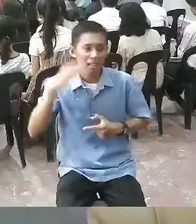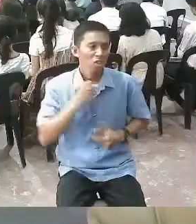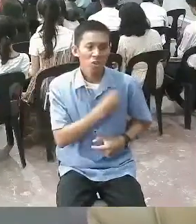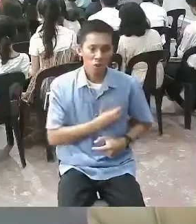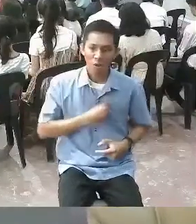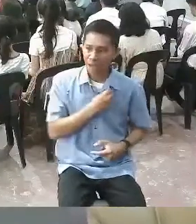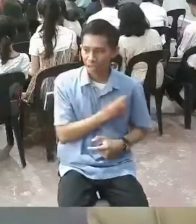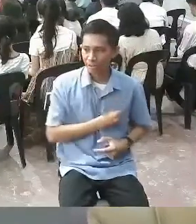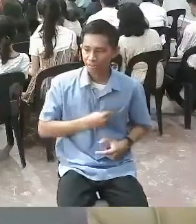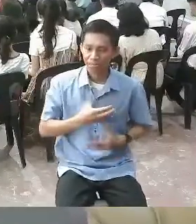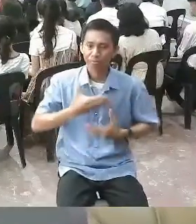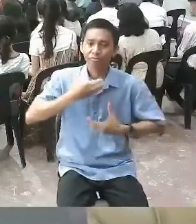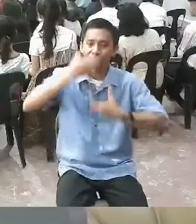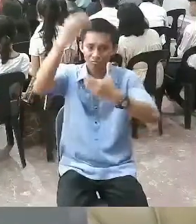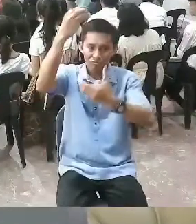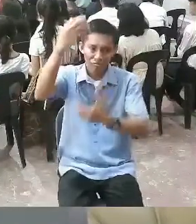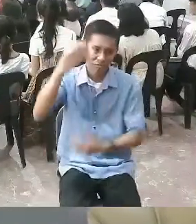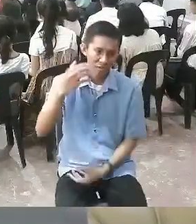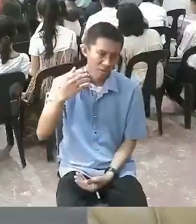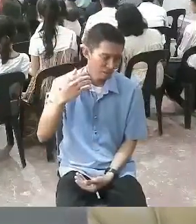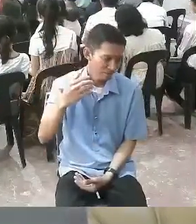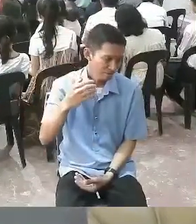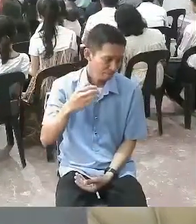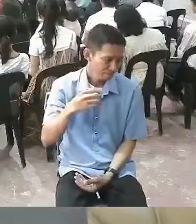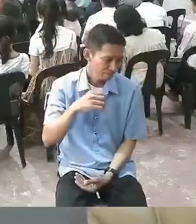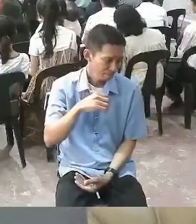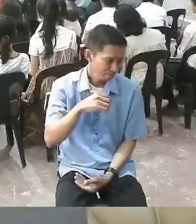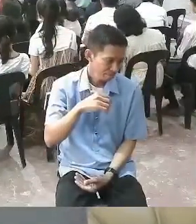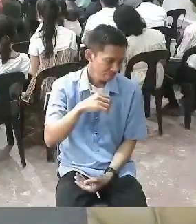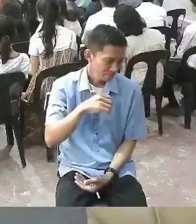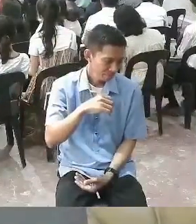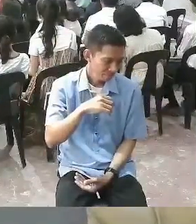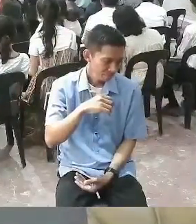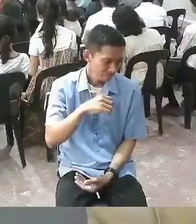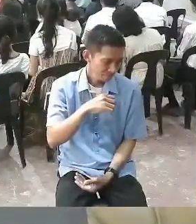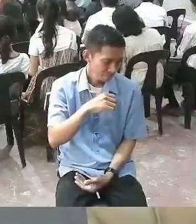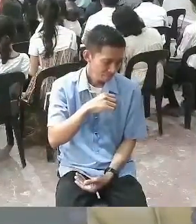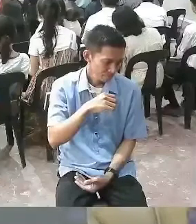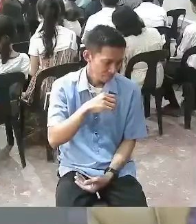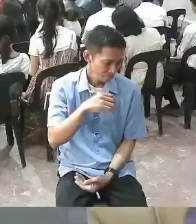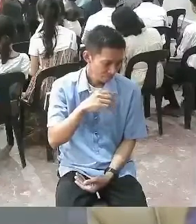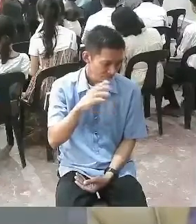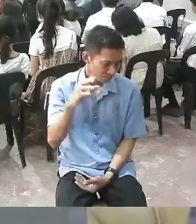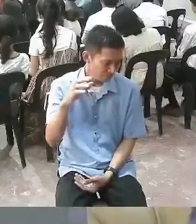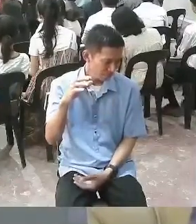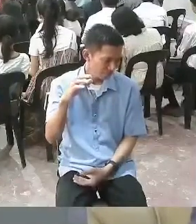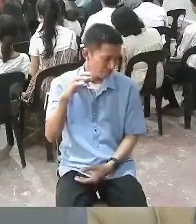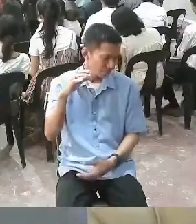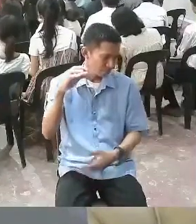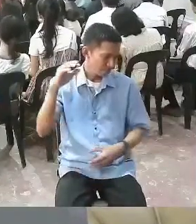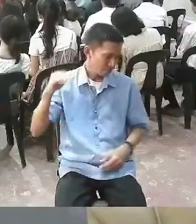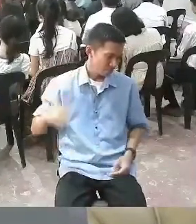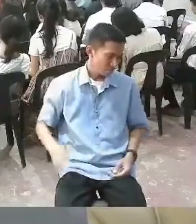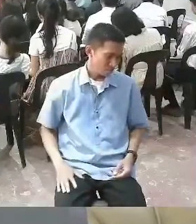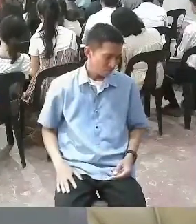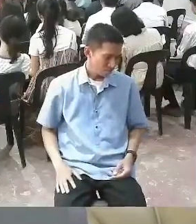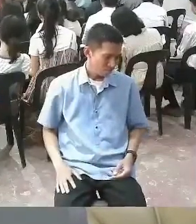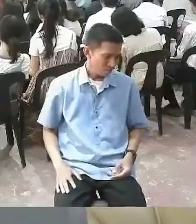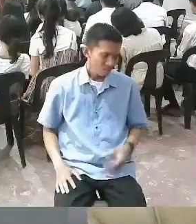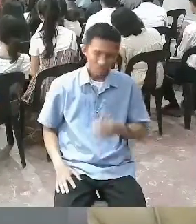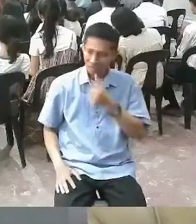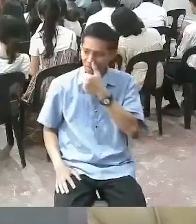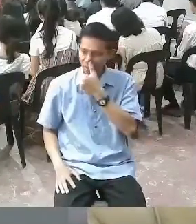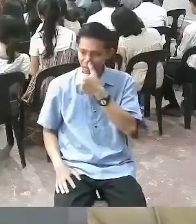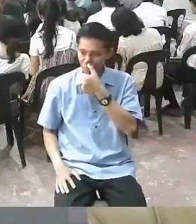curse under my breath. I'm not going to say the word, because I don't want to swear, you know. And then immediately I would